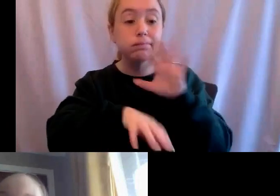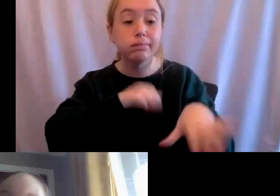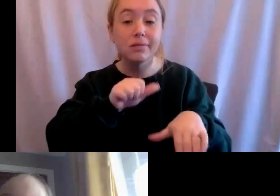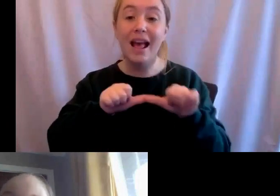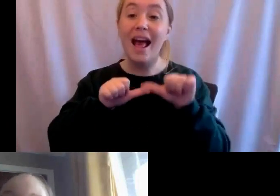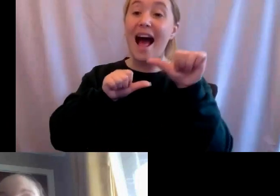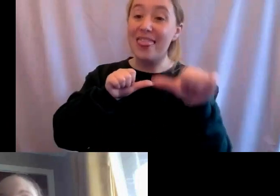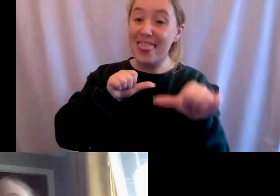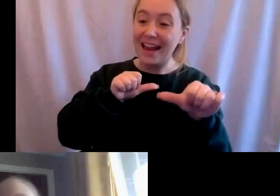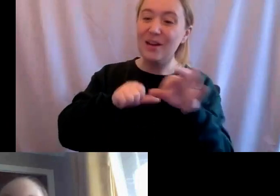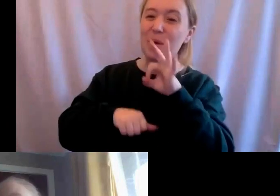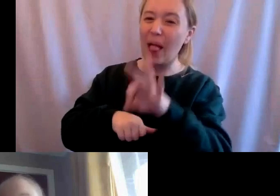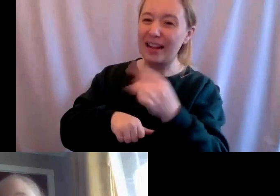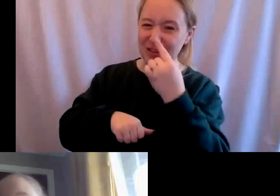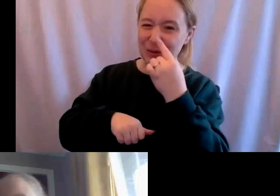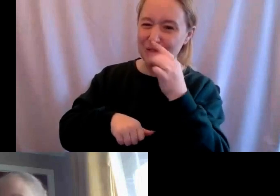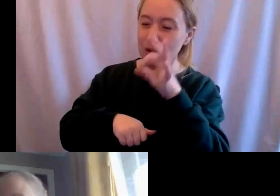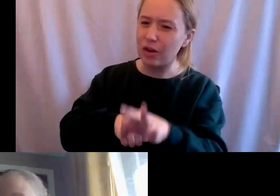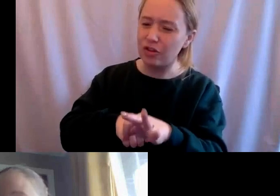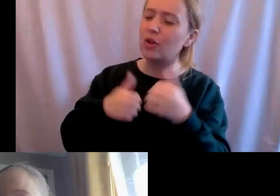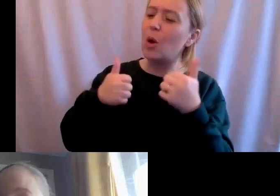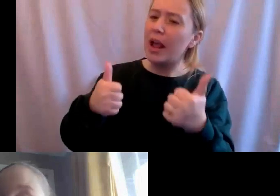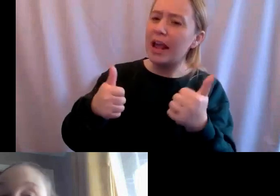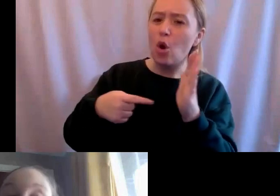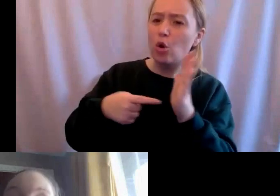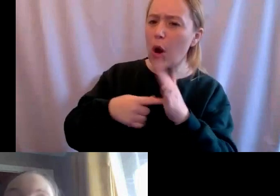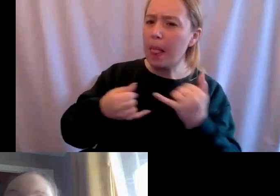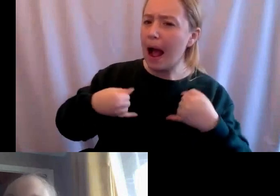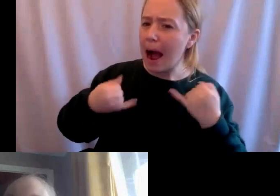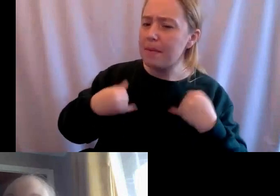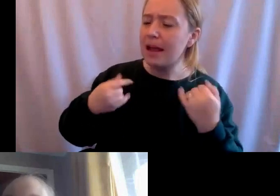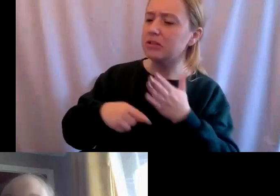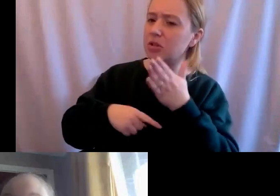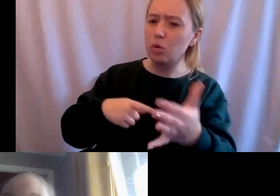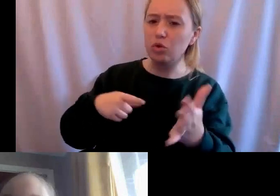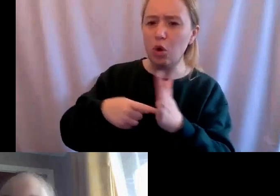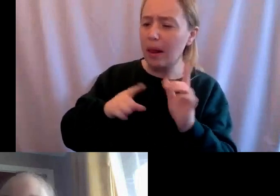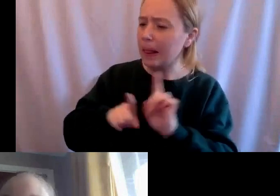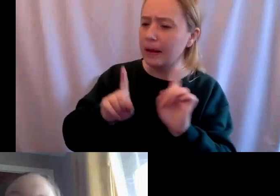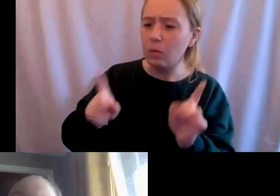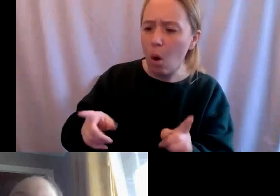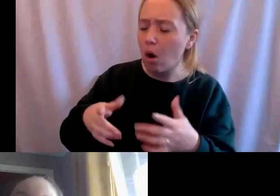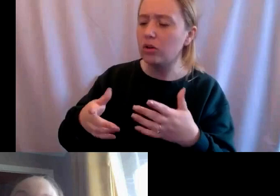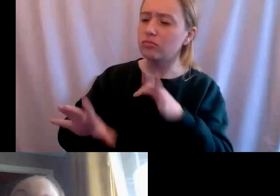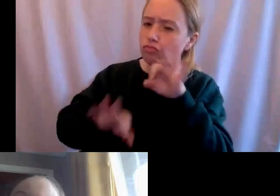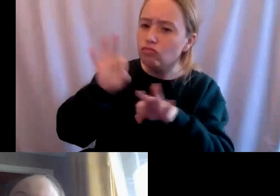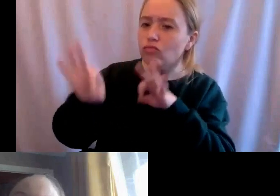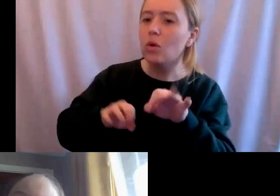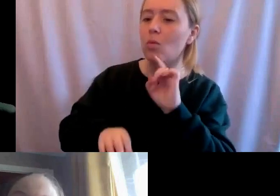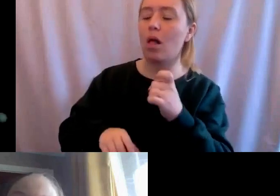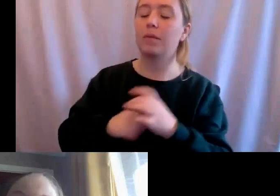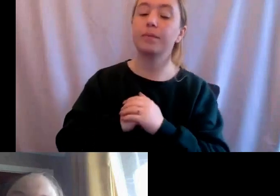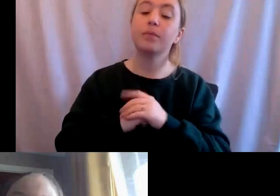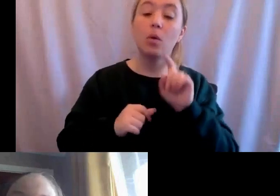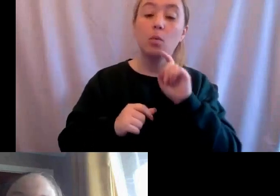to the toilet is like for you or these kind of things. You'll be asked to complete some questionnaires. And your